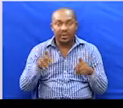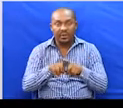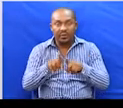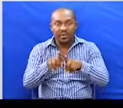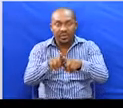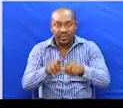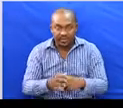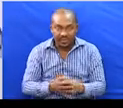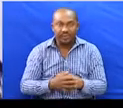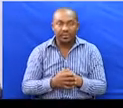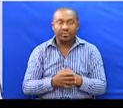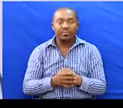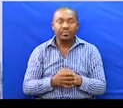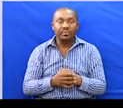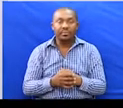Offspring.